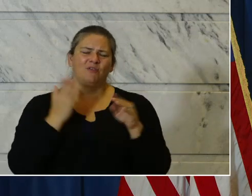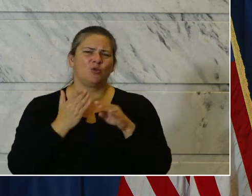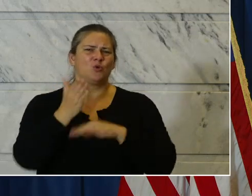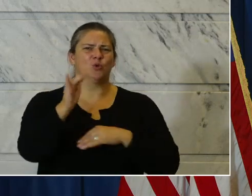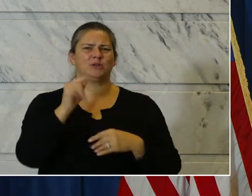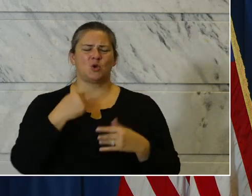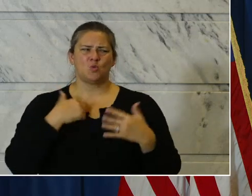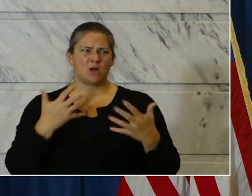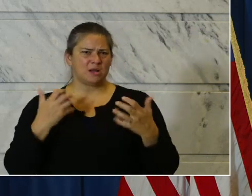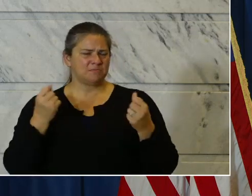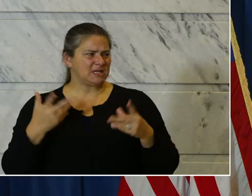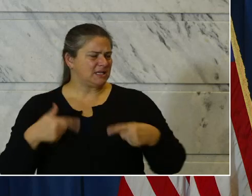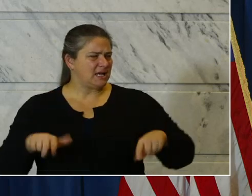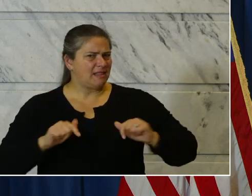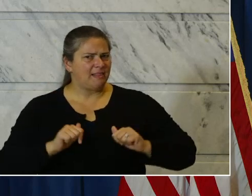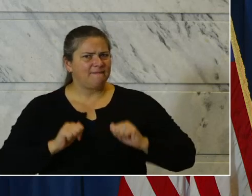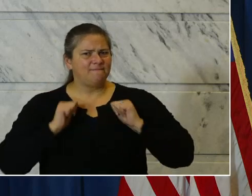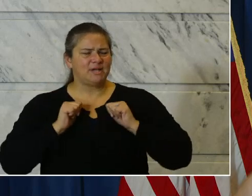along with us, and we can turn